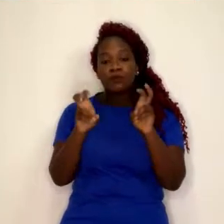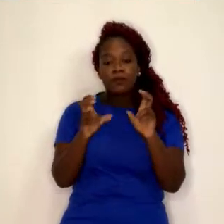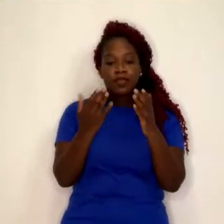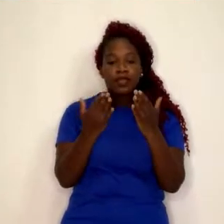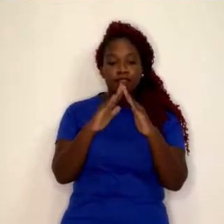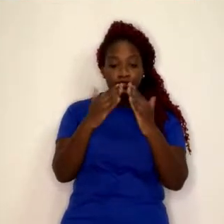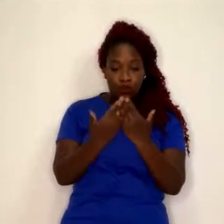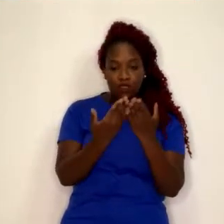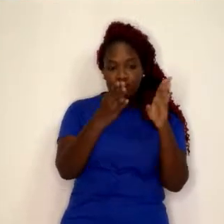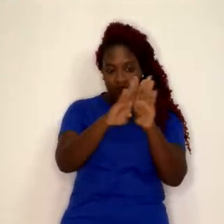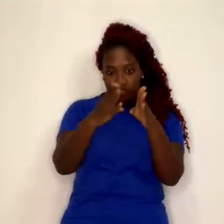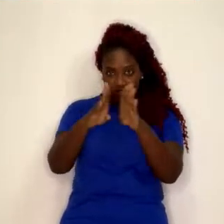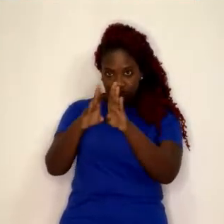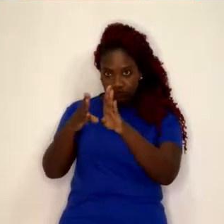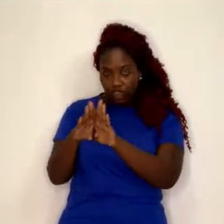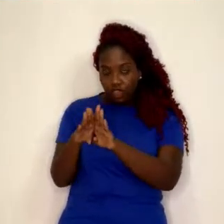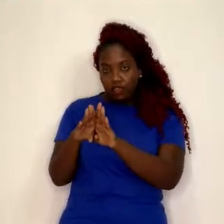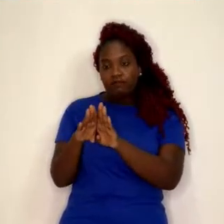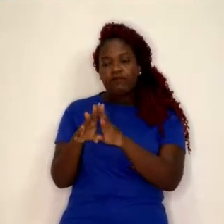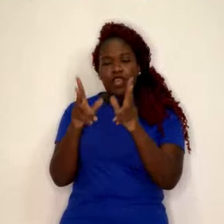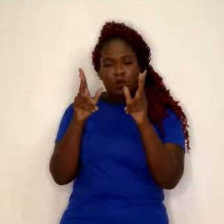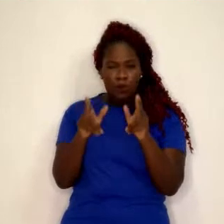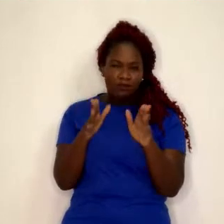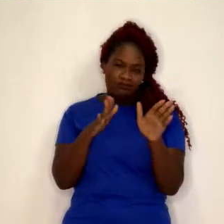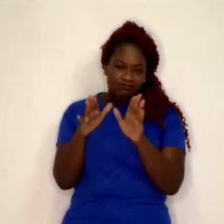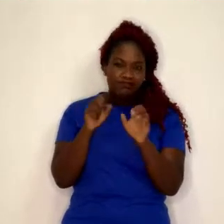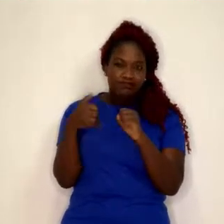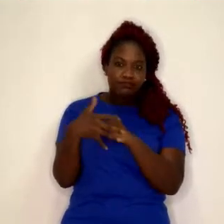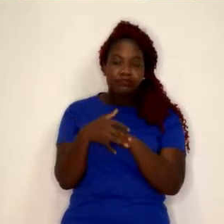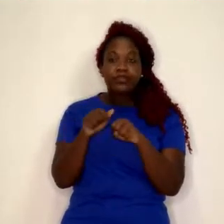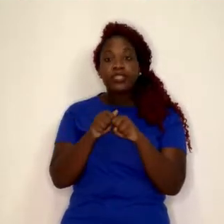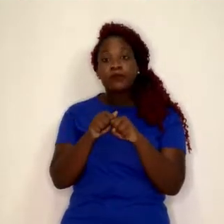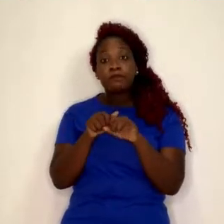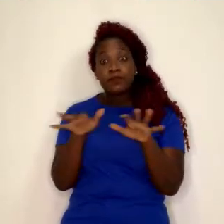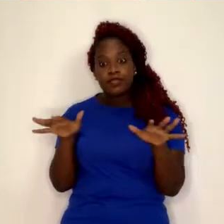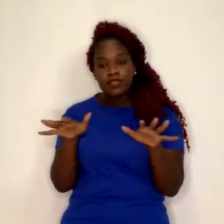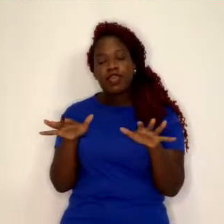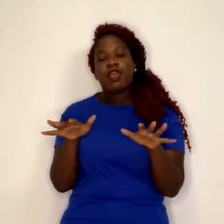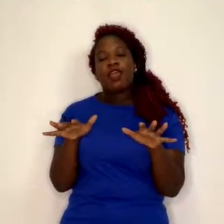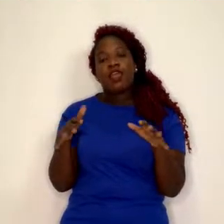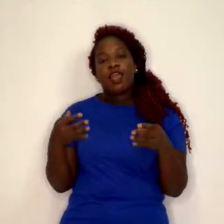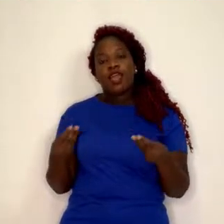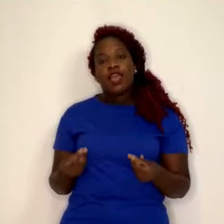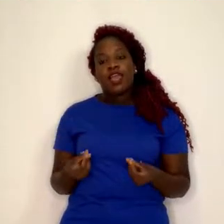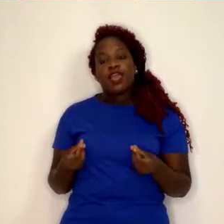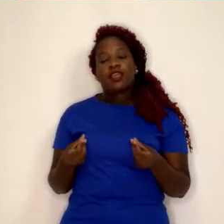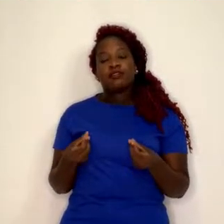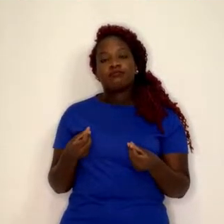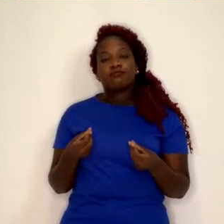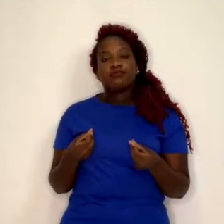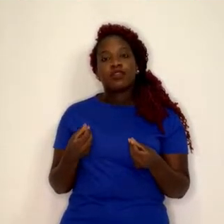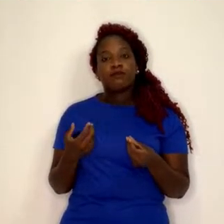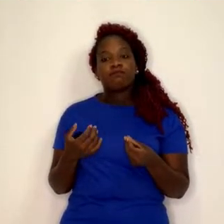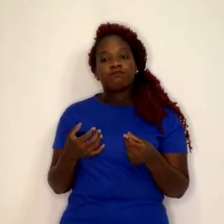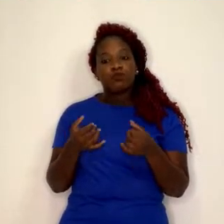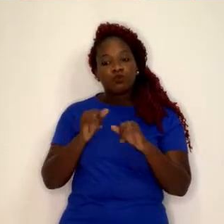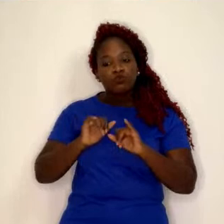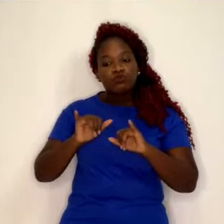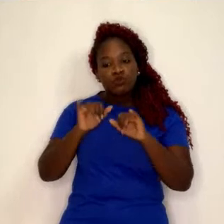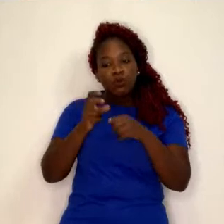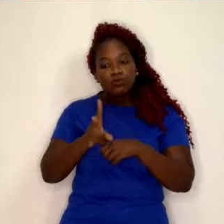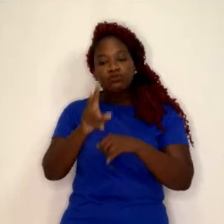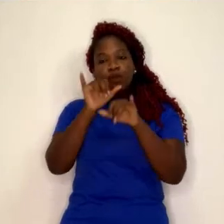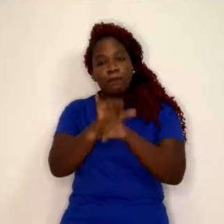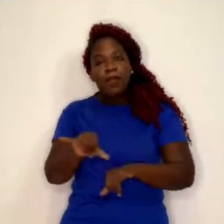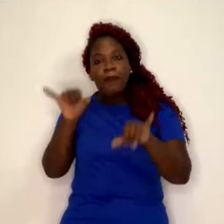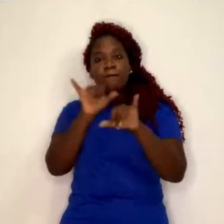Hence, this issue of closing schools during the pandemic. We also have a